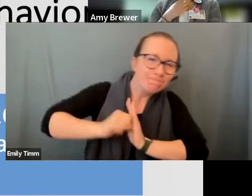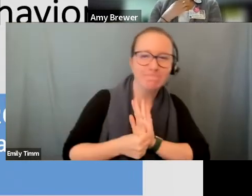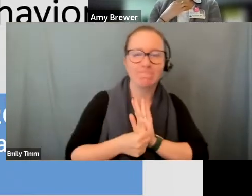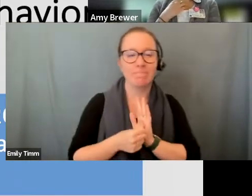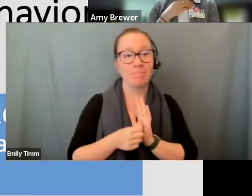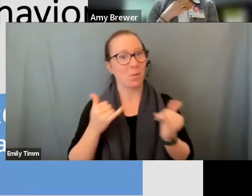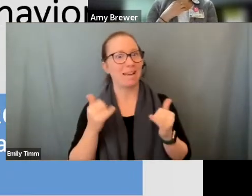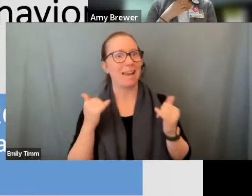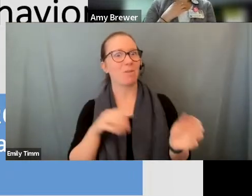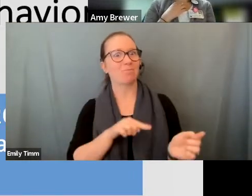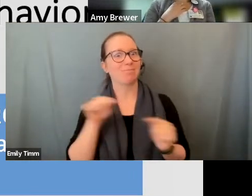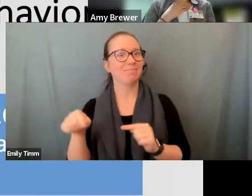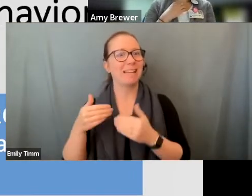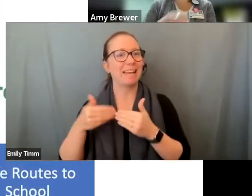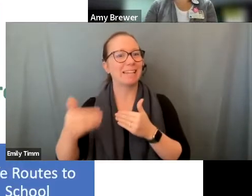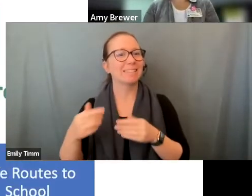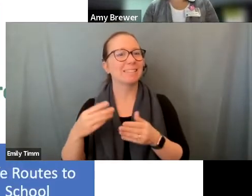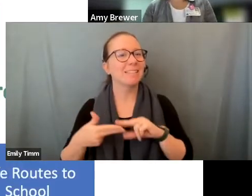now you can go forward. Thank you.